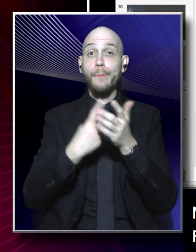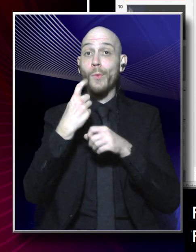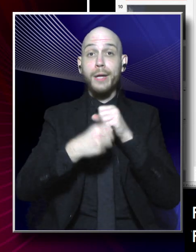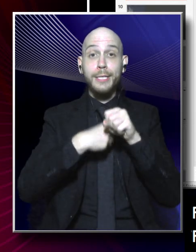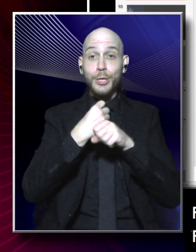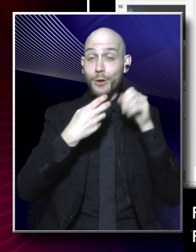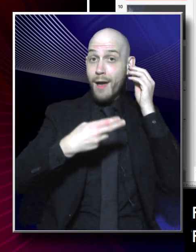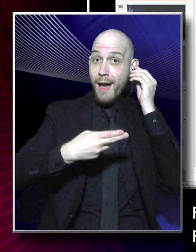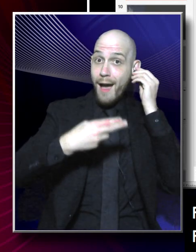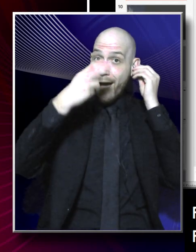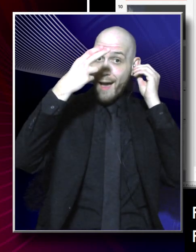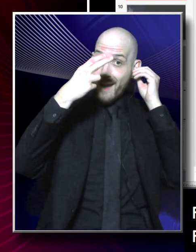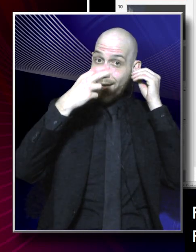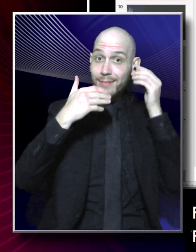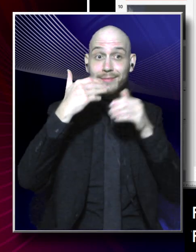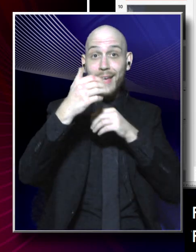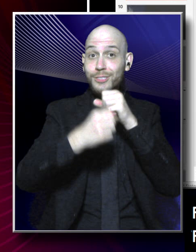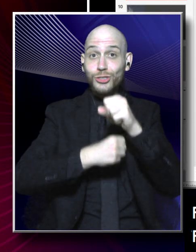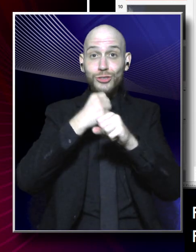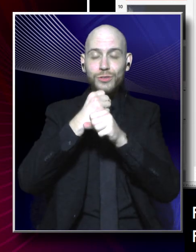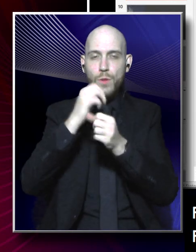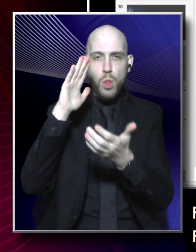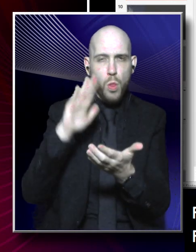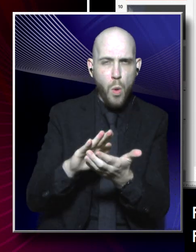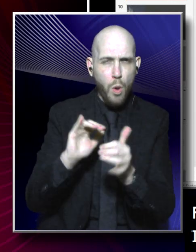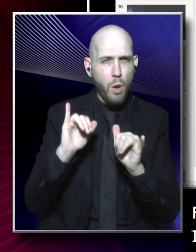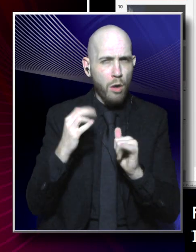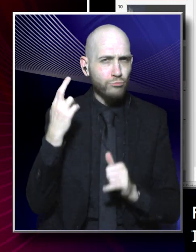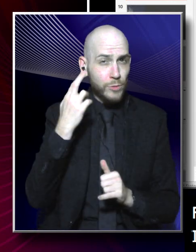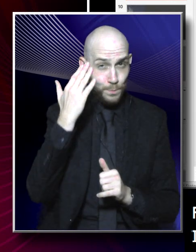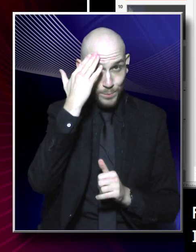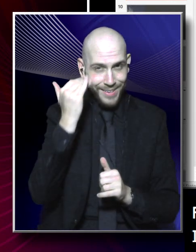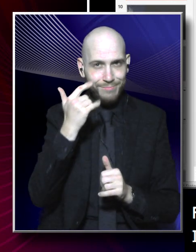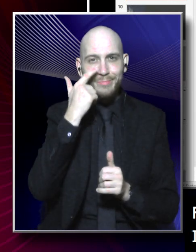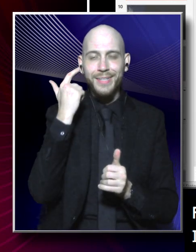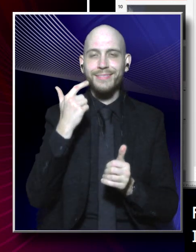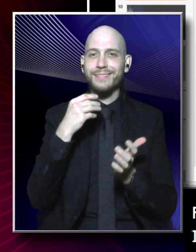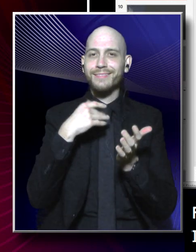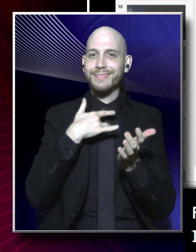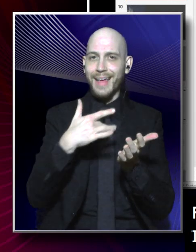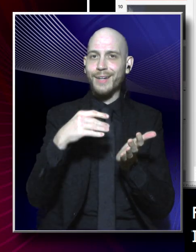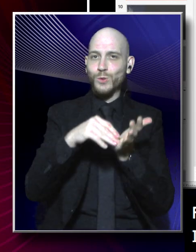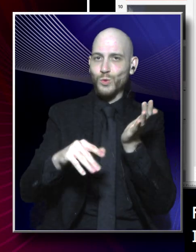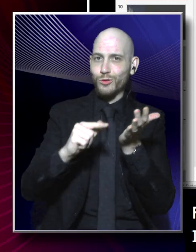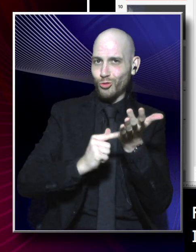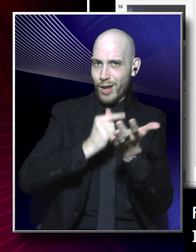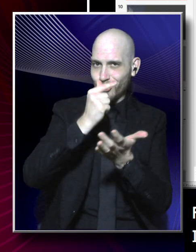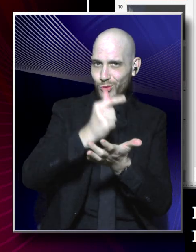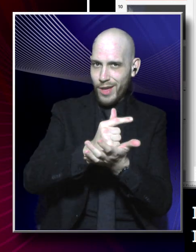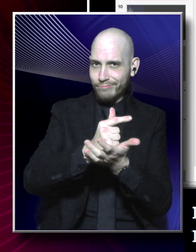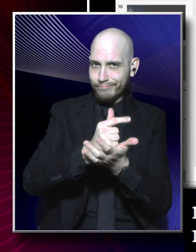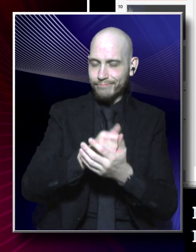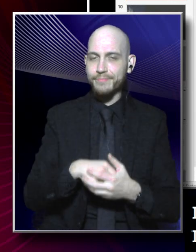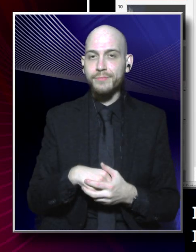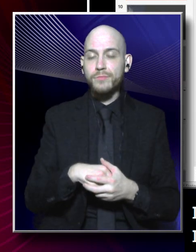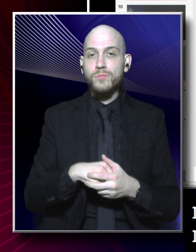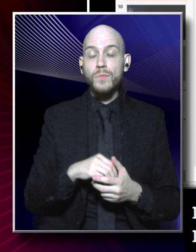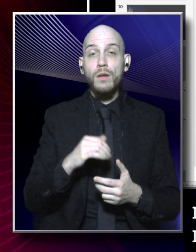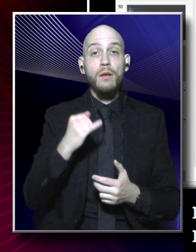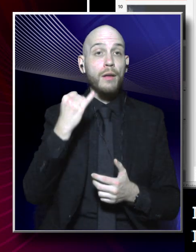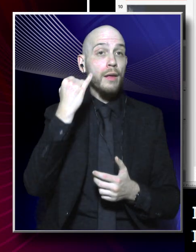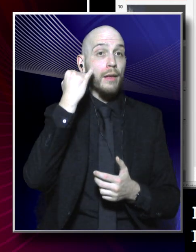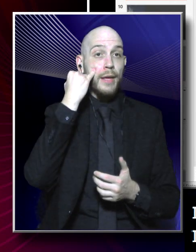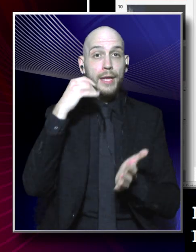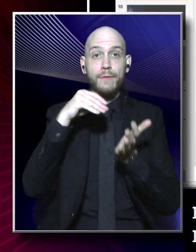to focus on is when our kids are coming in and they're passing it, they're continuing to pass it. If they're coming in and they're not passing it, we're